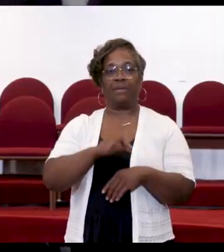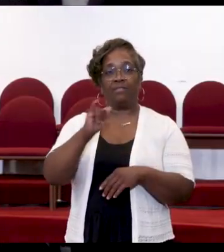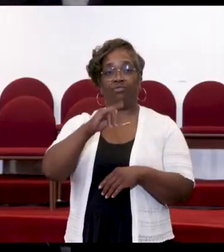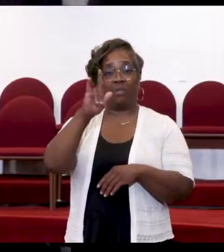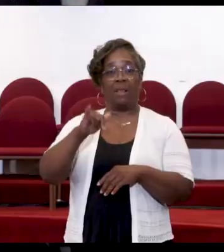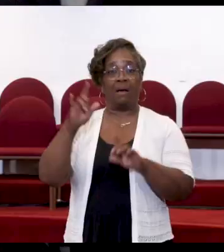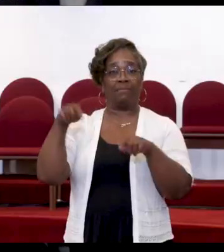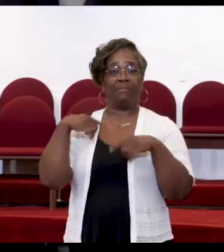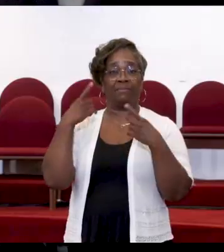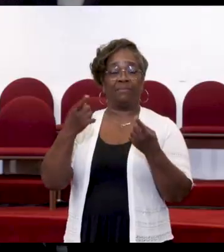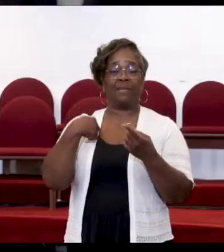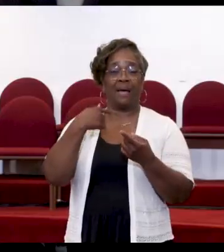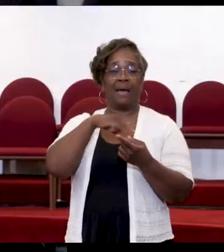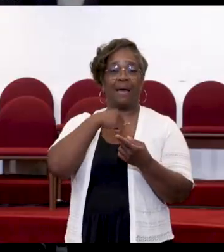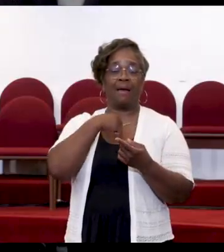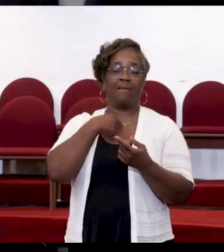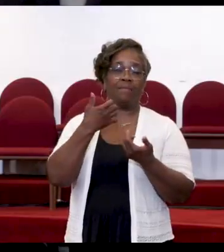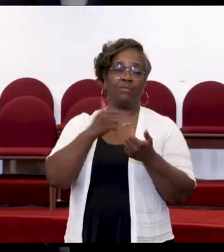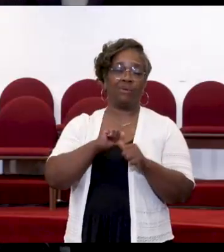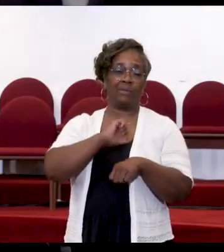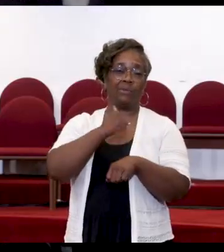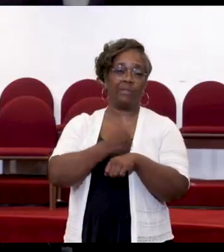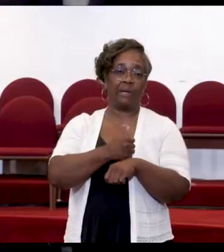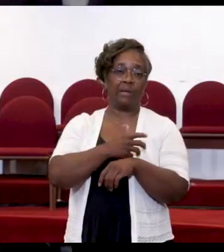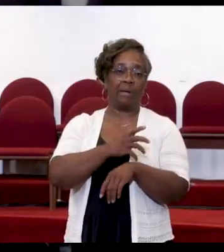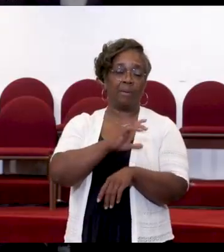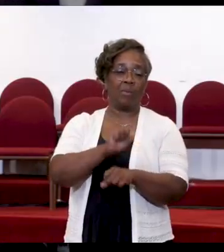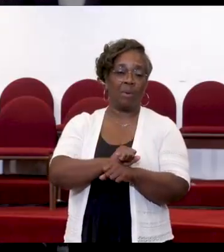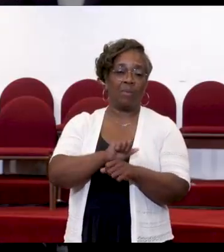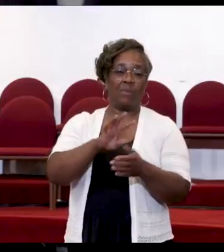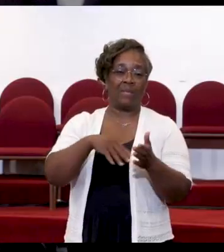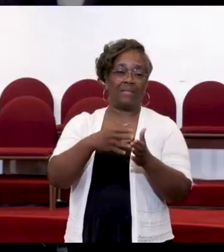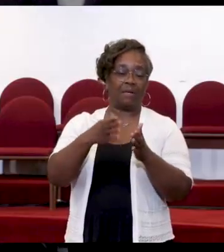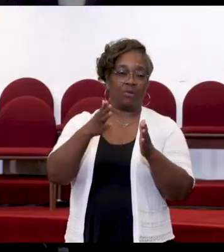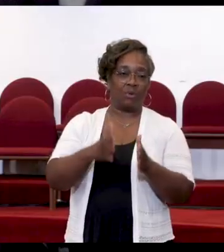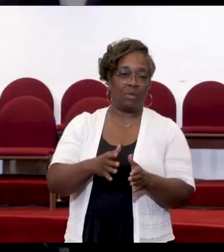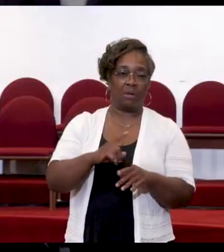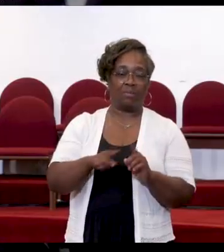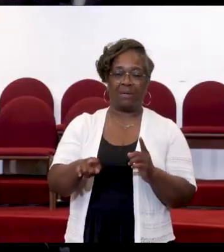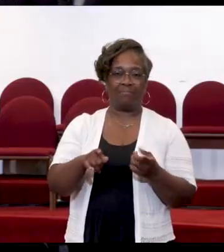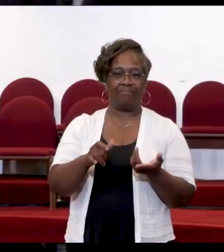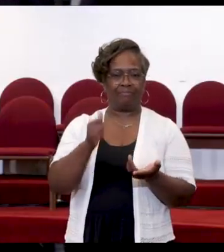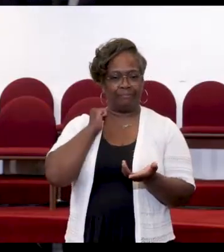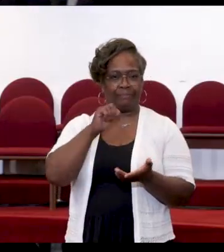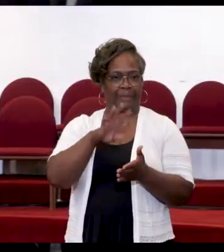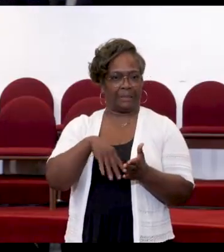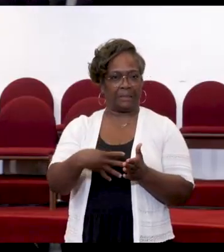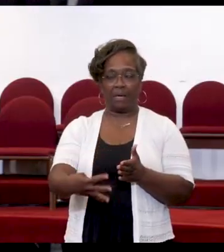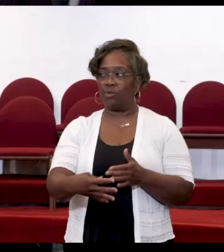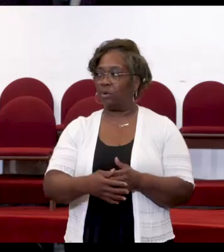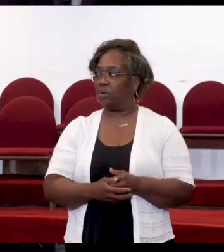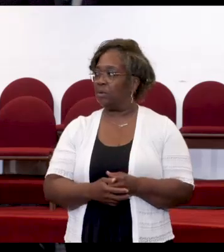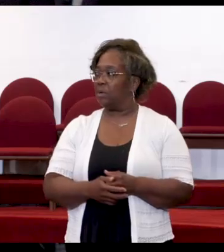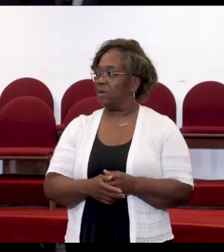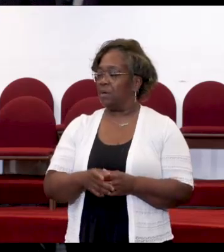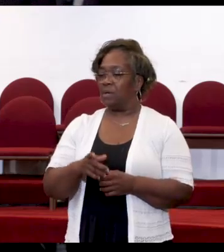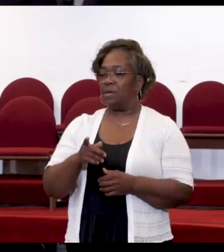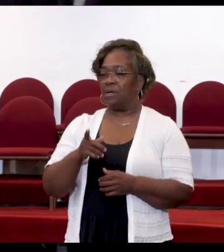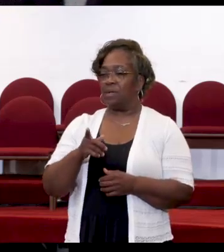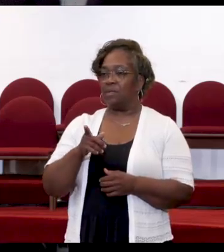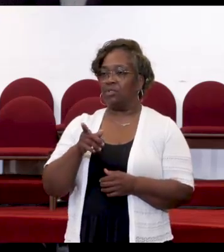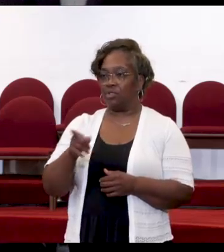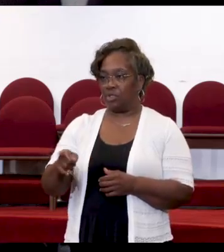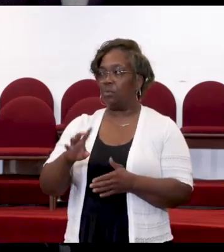trying to schedule with her scheduler, but her scheduler won't schedule me, and I'm just hoping. She's about to schedule you right